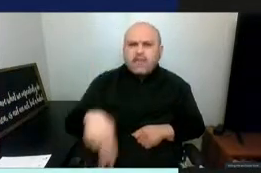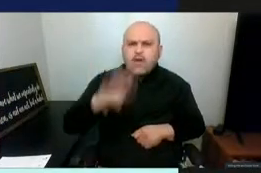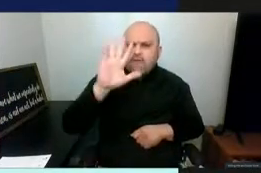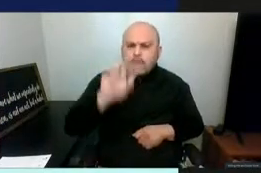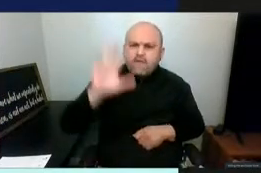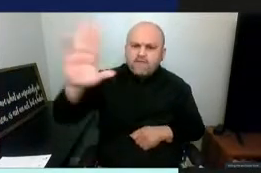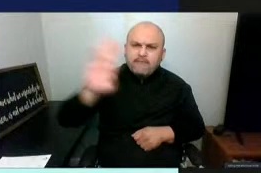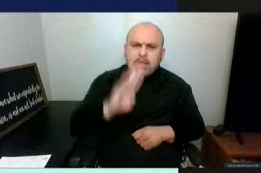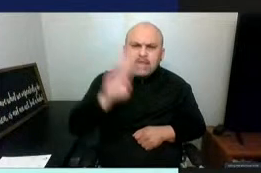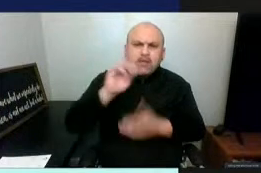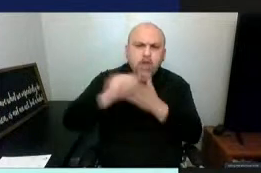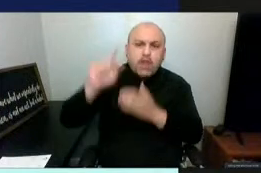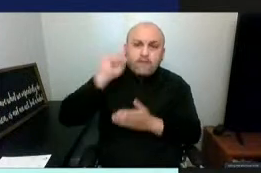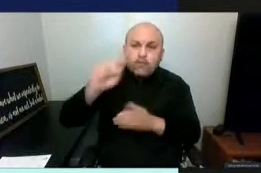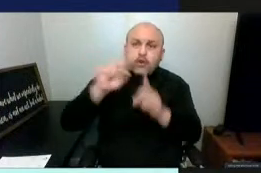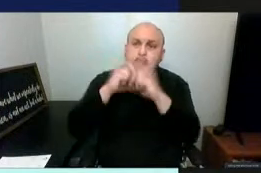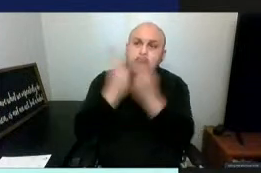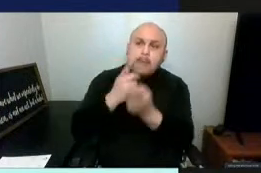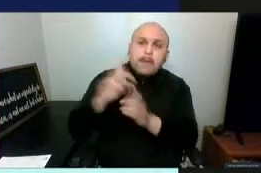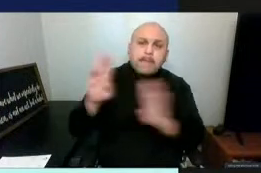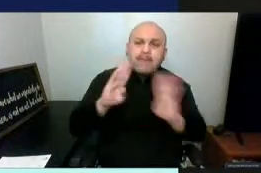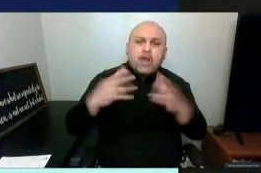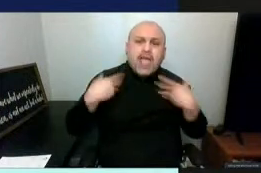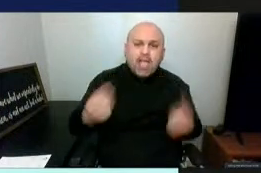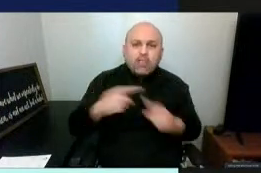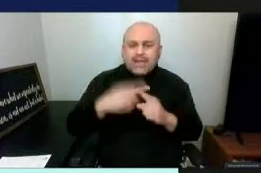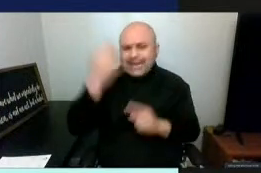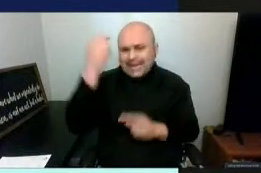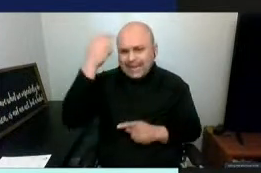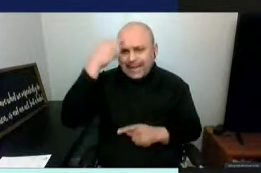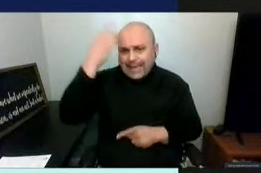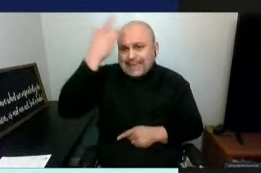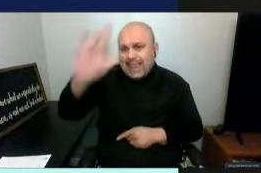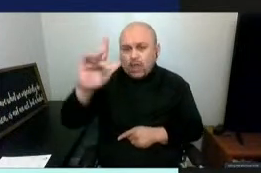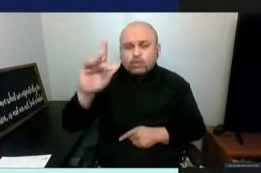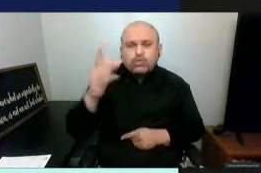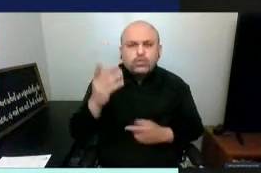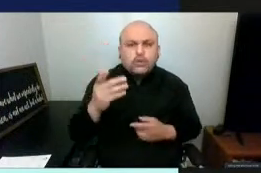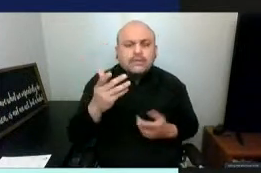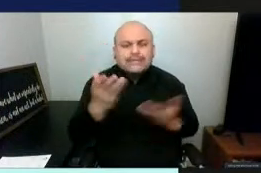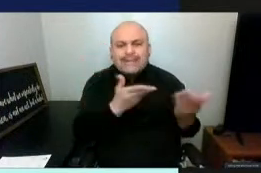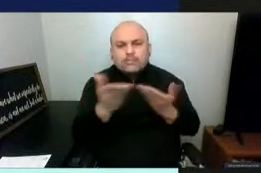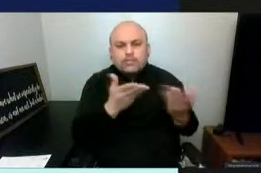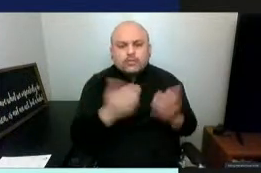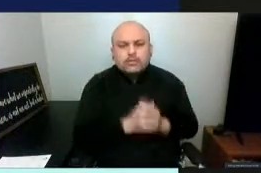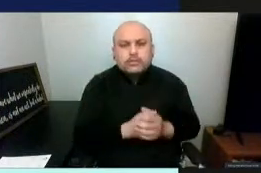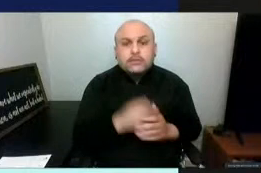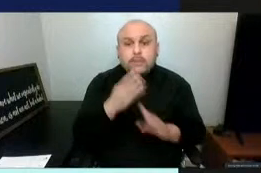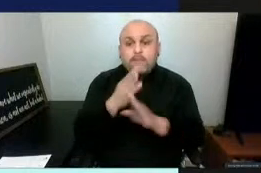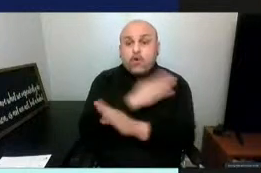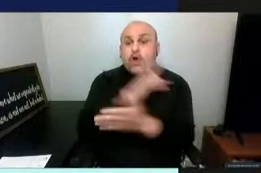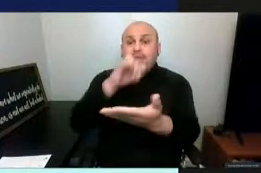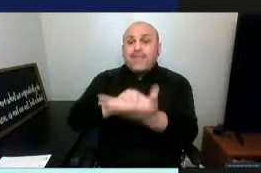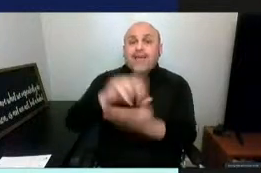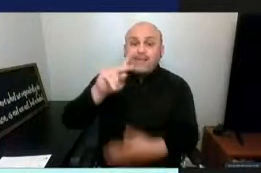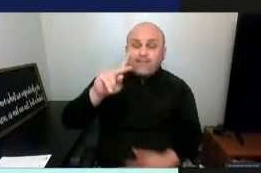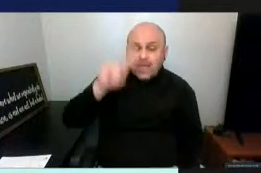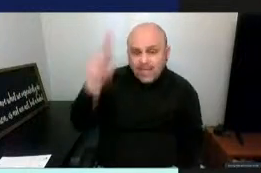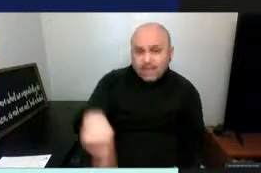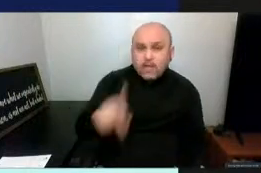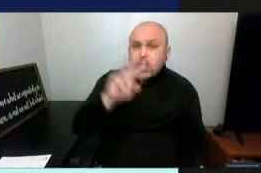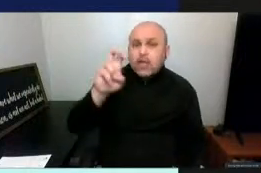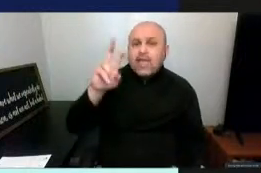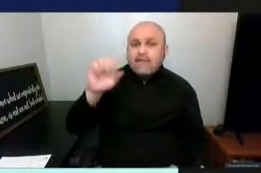of Behavioral Health and Intellectual Disability Services. Prior to Philadelphia, Dr. Evans was Deputy Commissioner